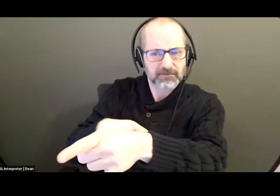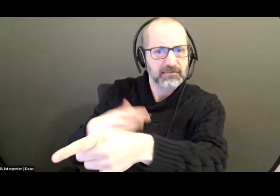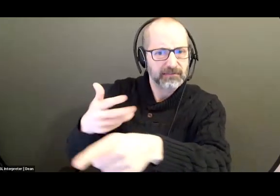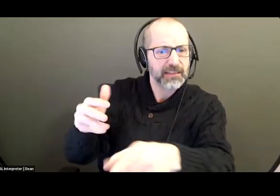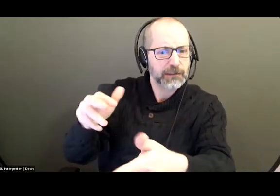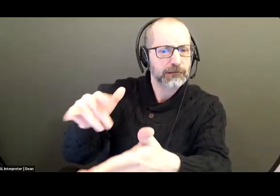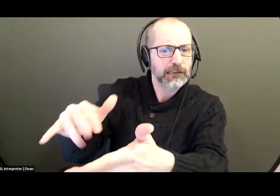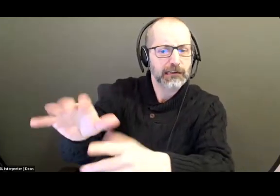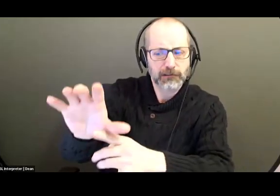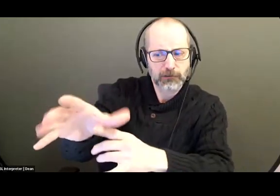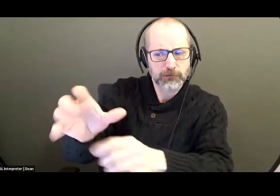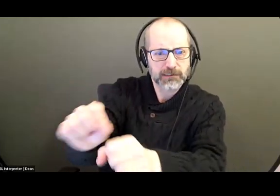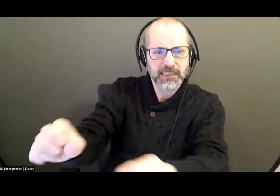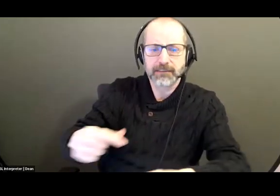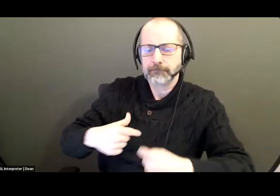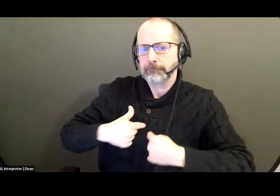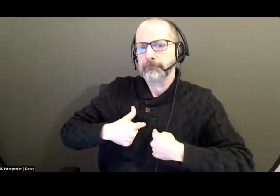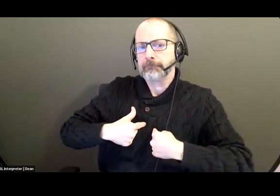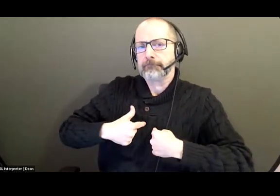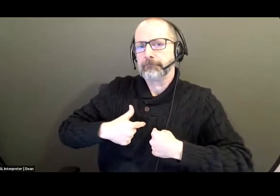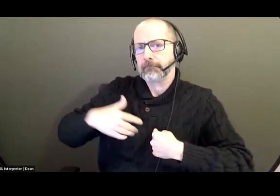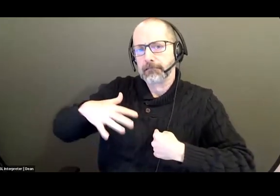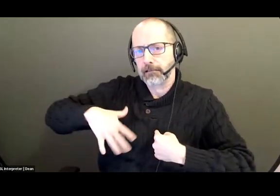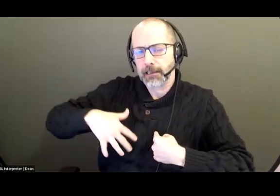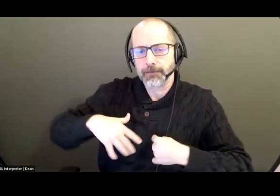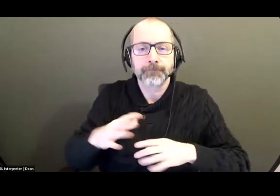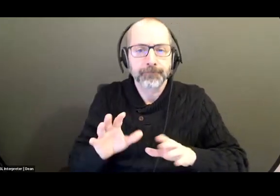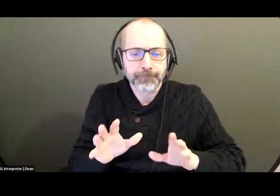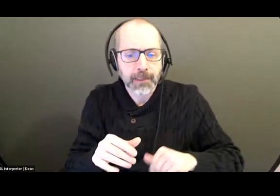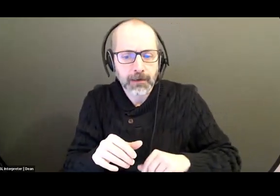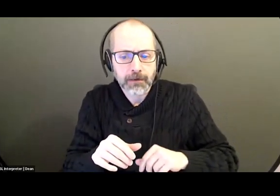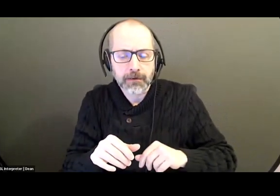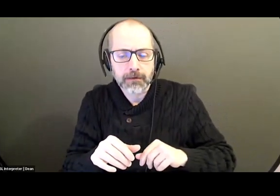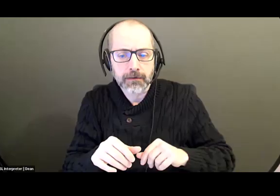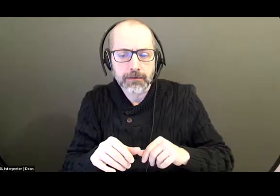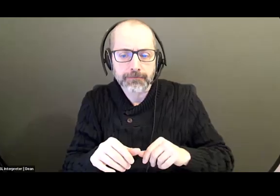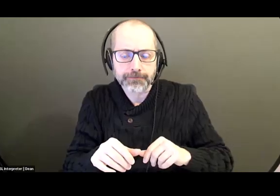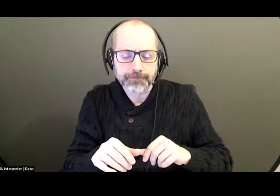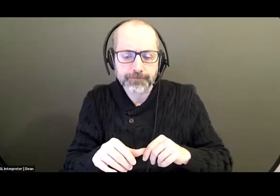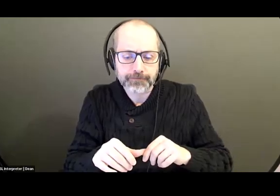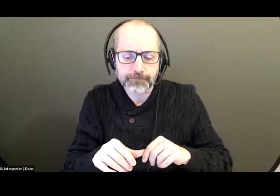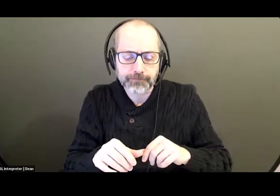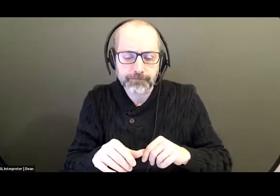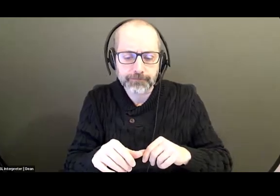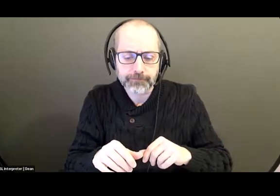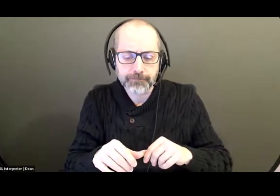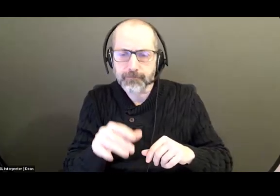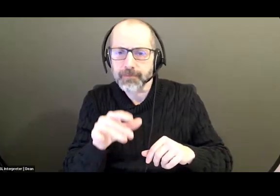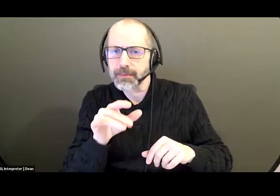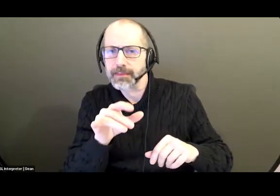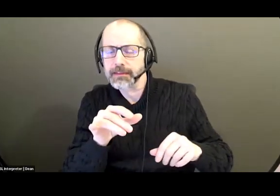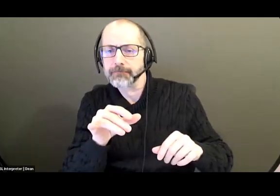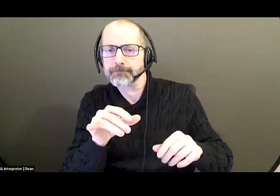not involved. She said, some of the staff have been, but the